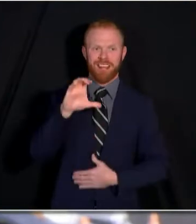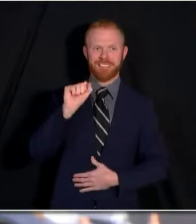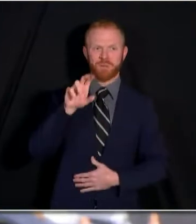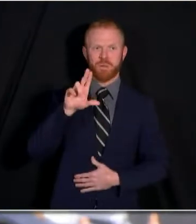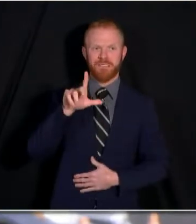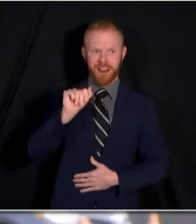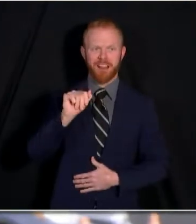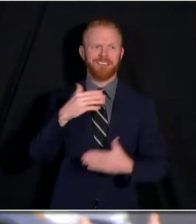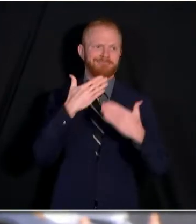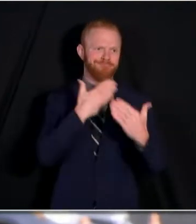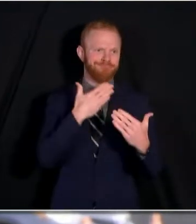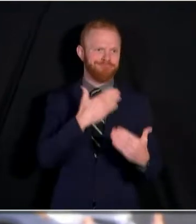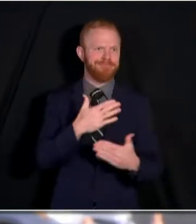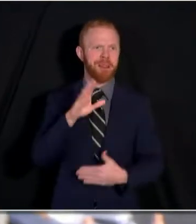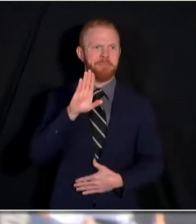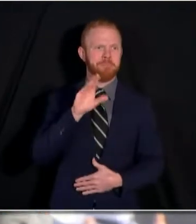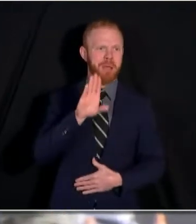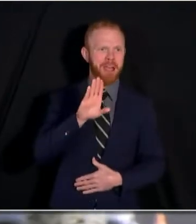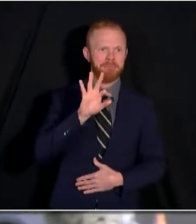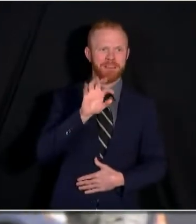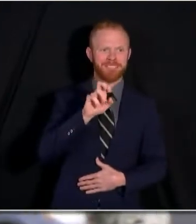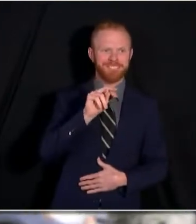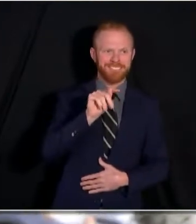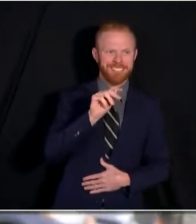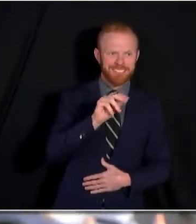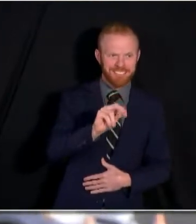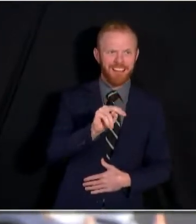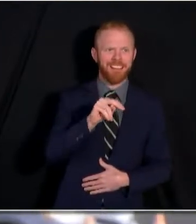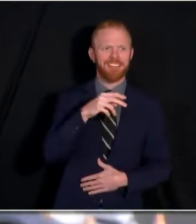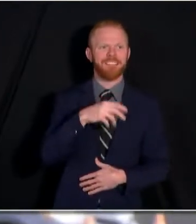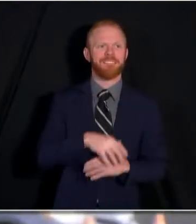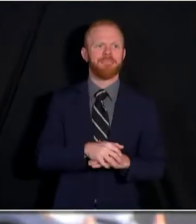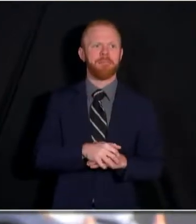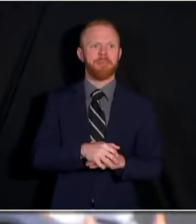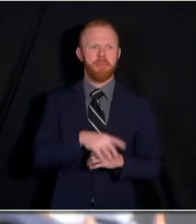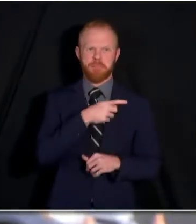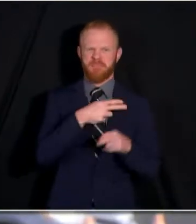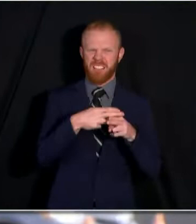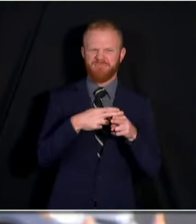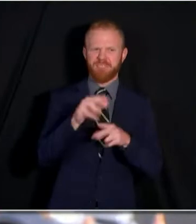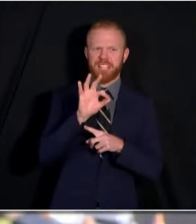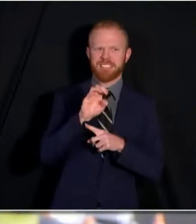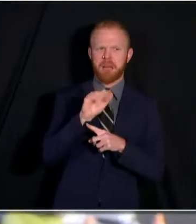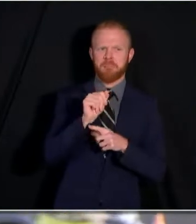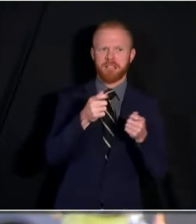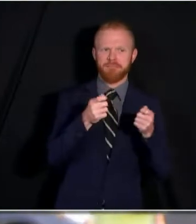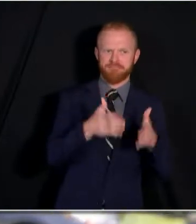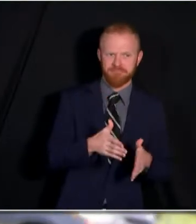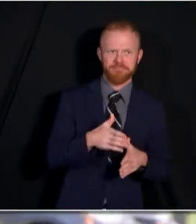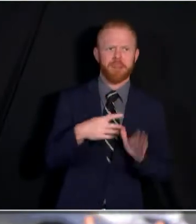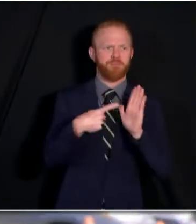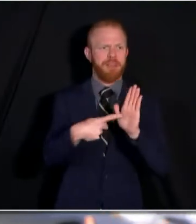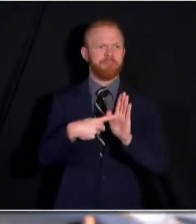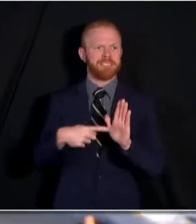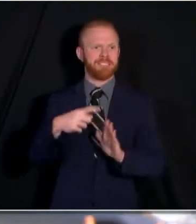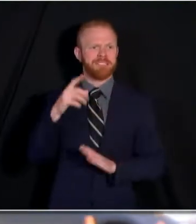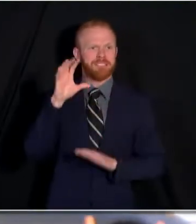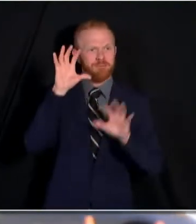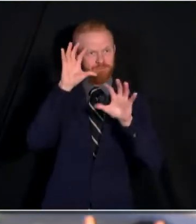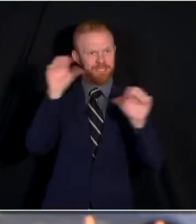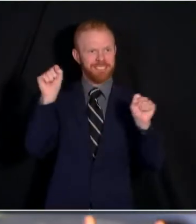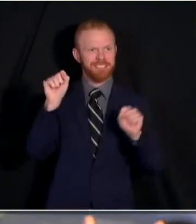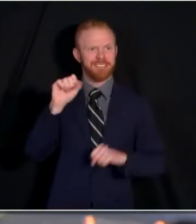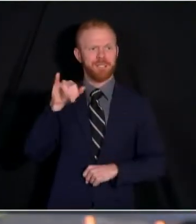Bob Fenton, the acting director for FEMA, representing our president, Joe Biden. I want to recognize Mark Galey,